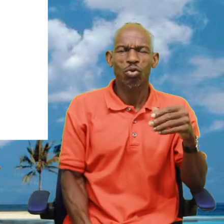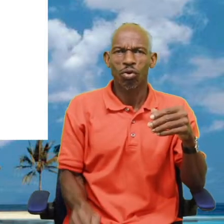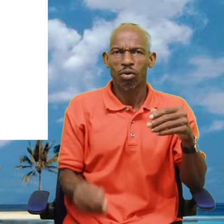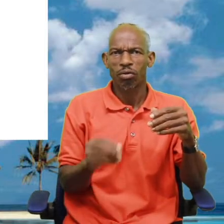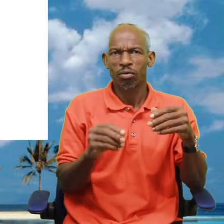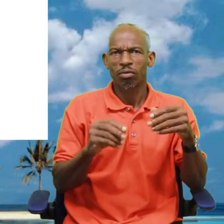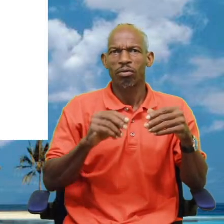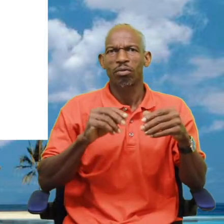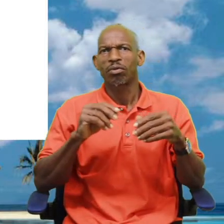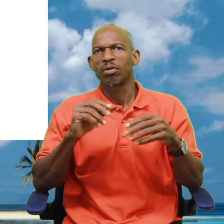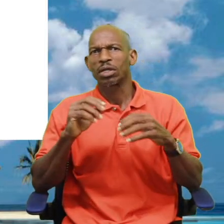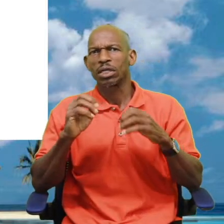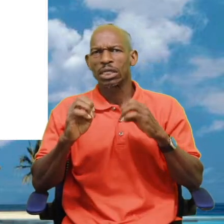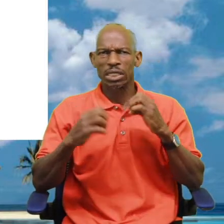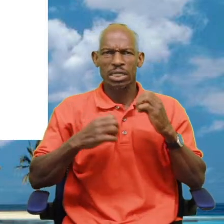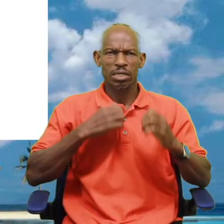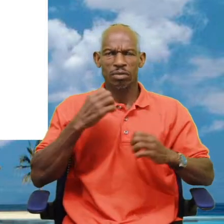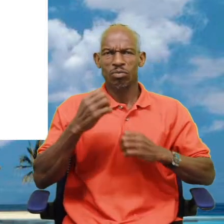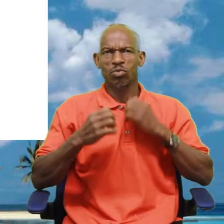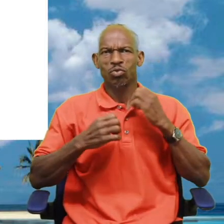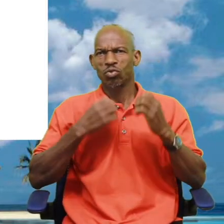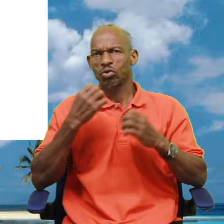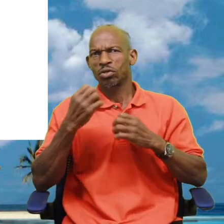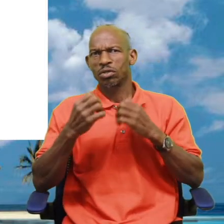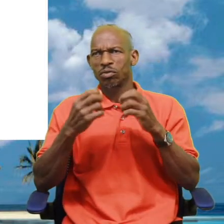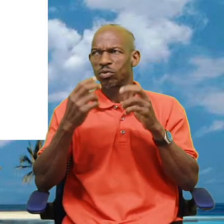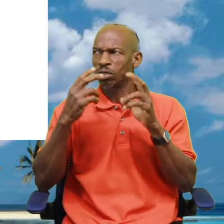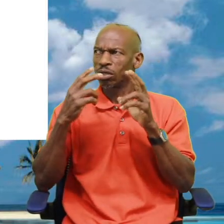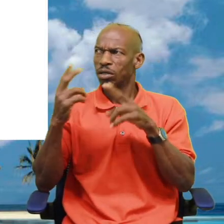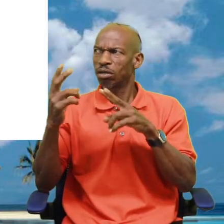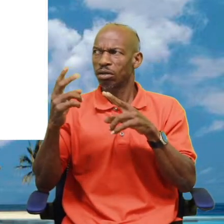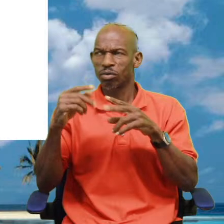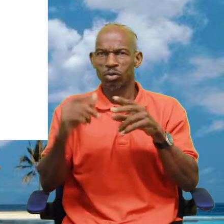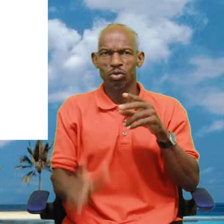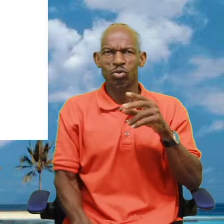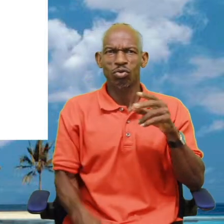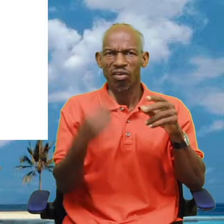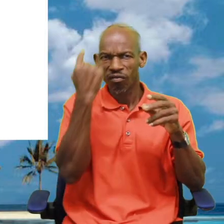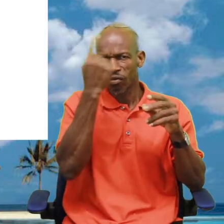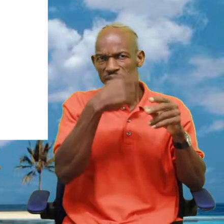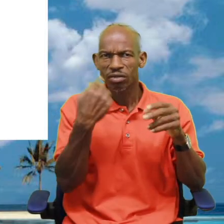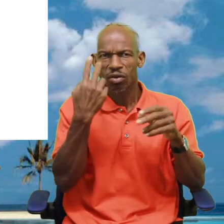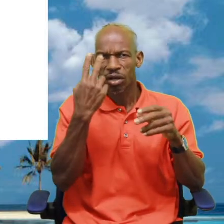that dog. When you're looking at that dog, look at that dog face. How it looking?